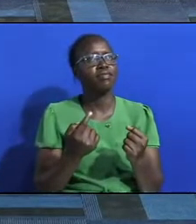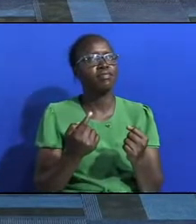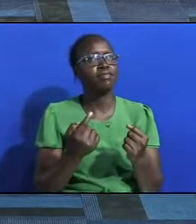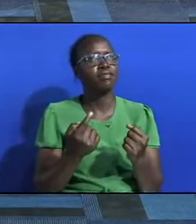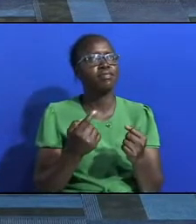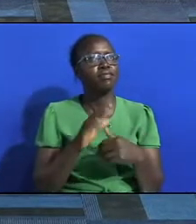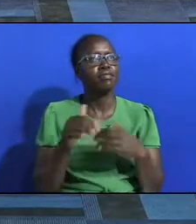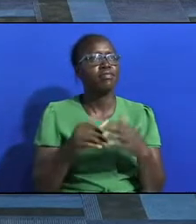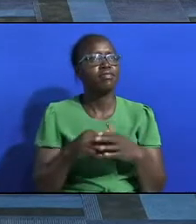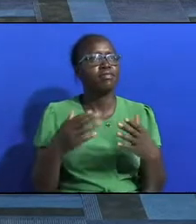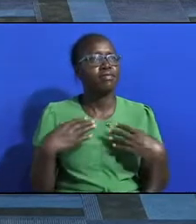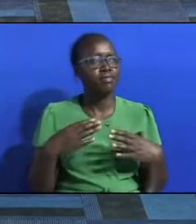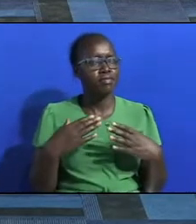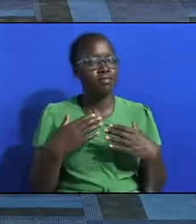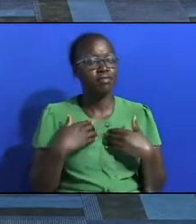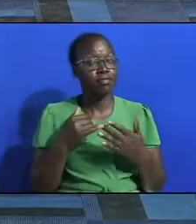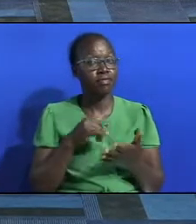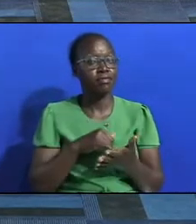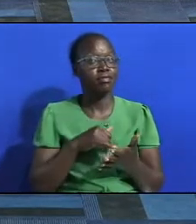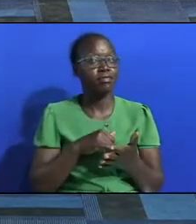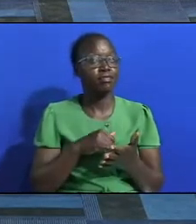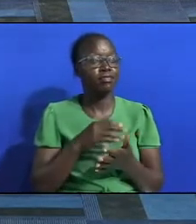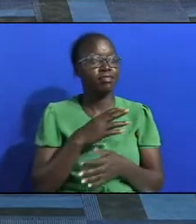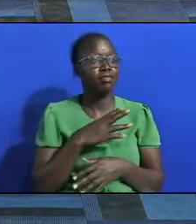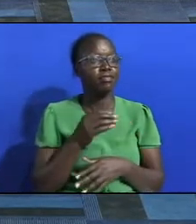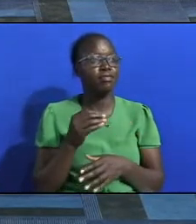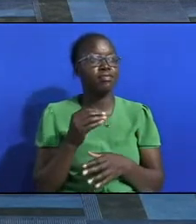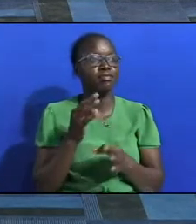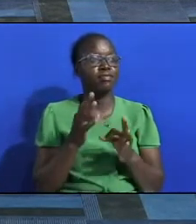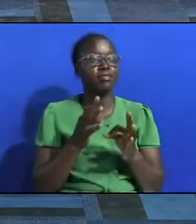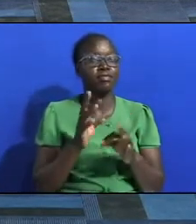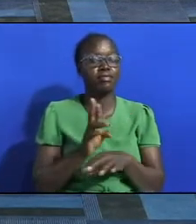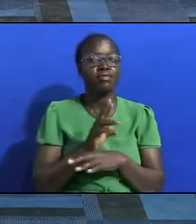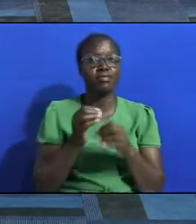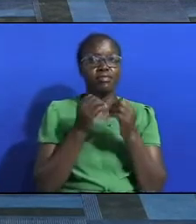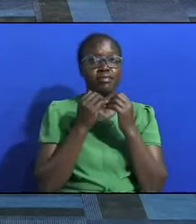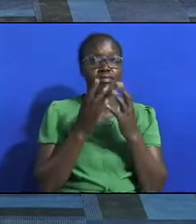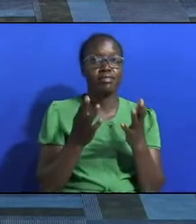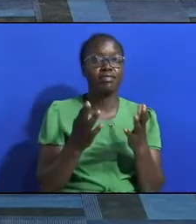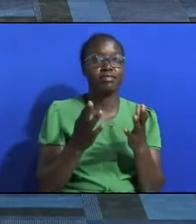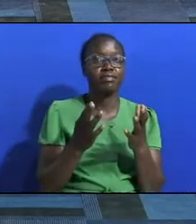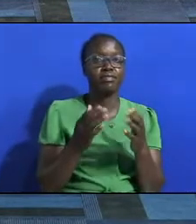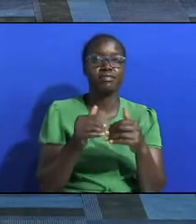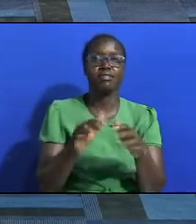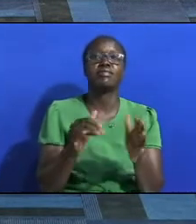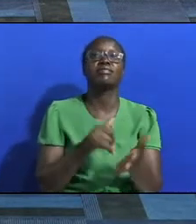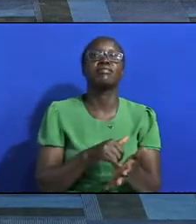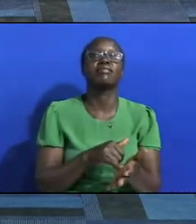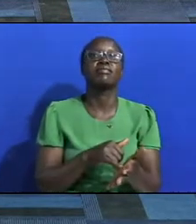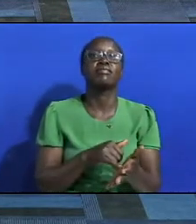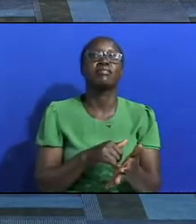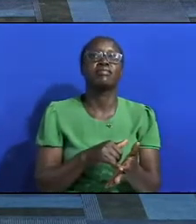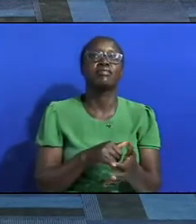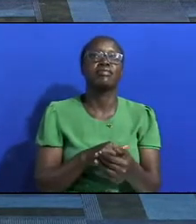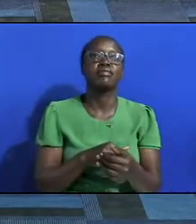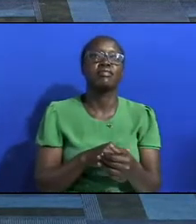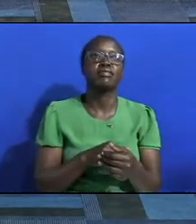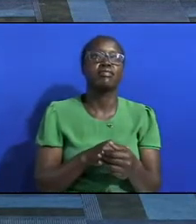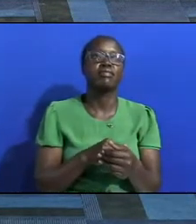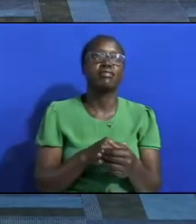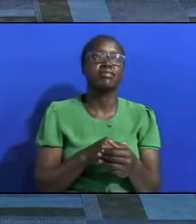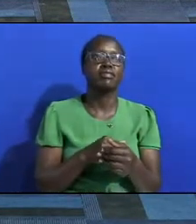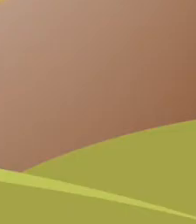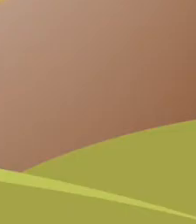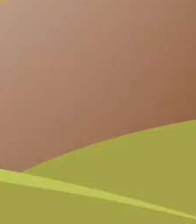it. And if you don't use it, you lose it.